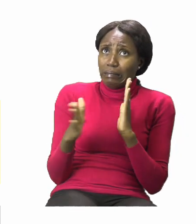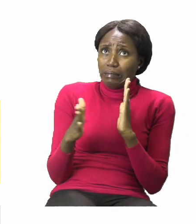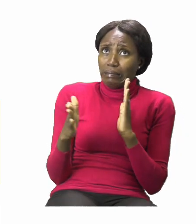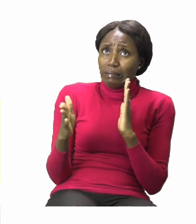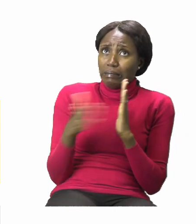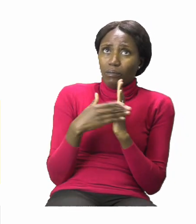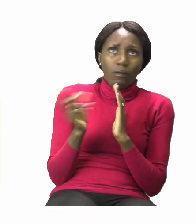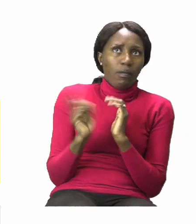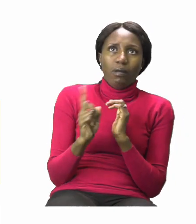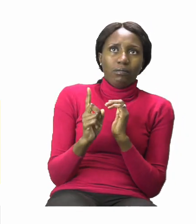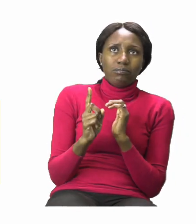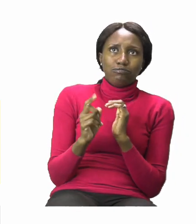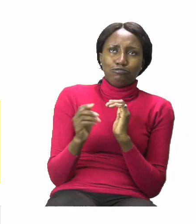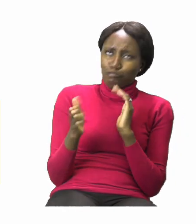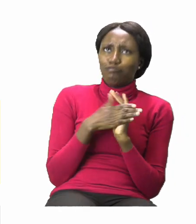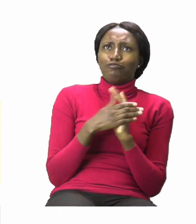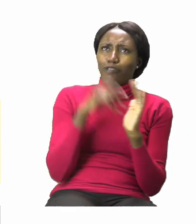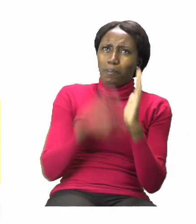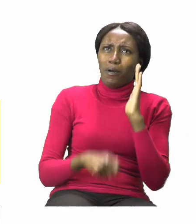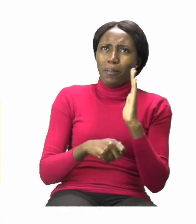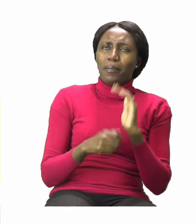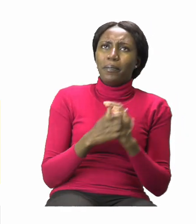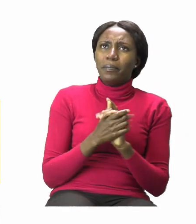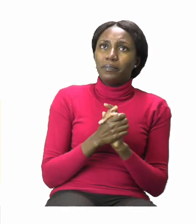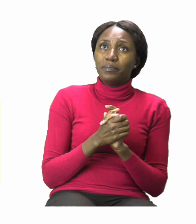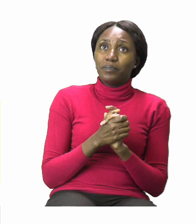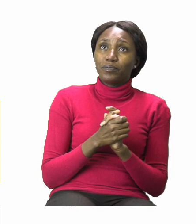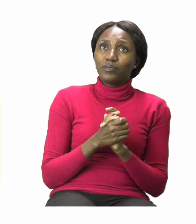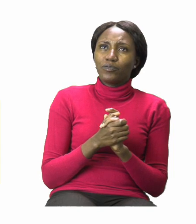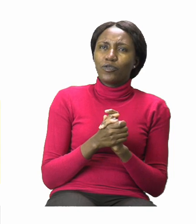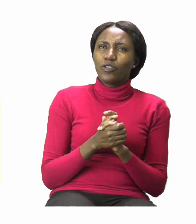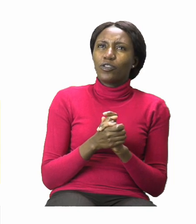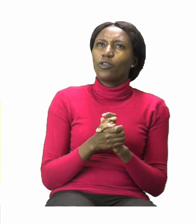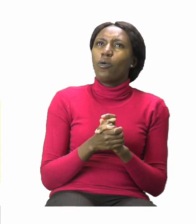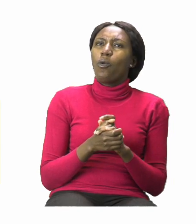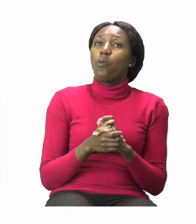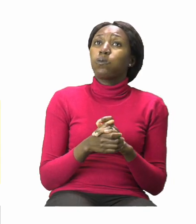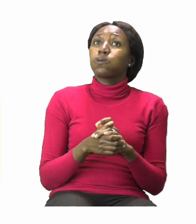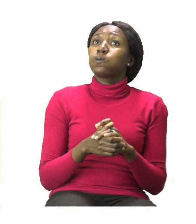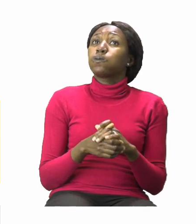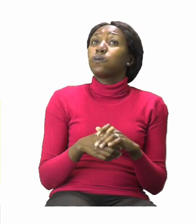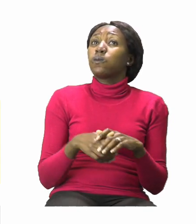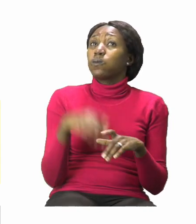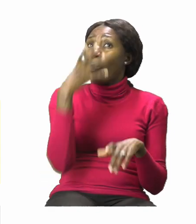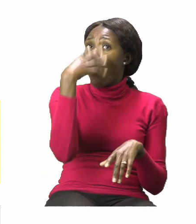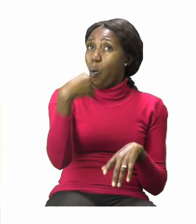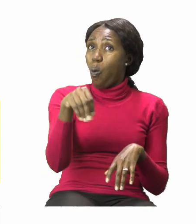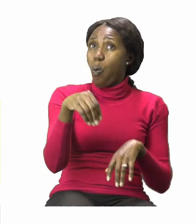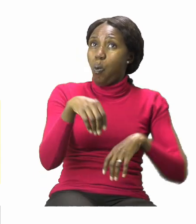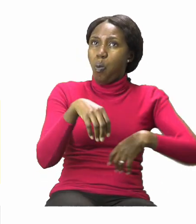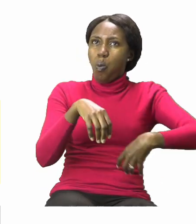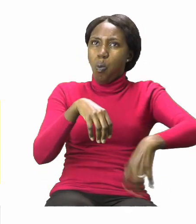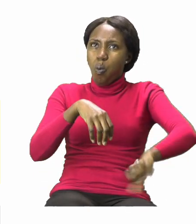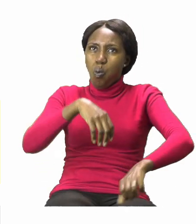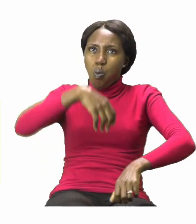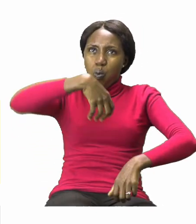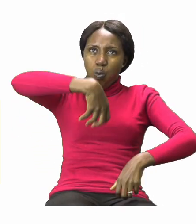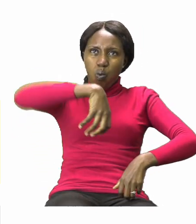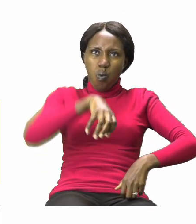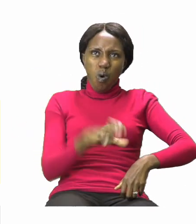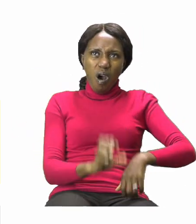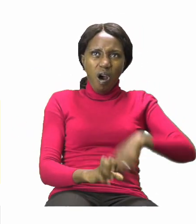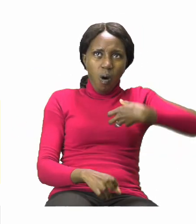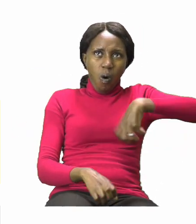door. And so the wolf stepped back and decided to